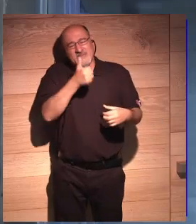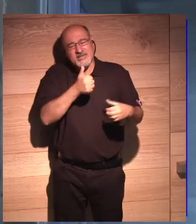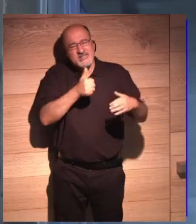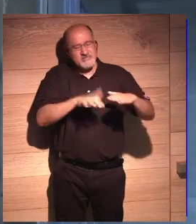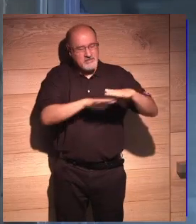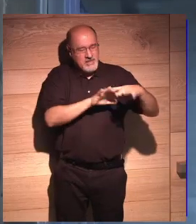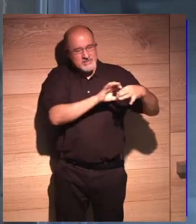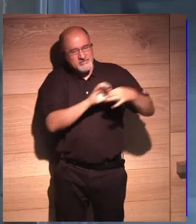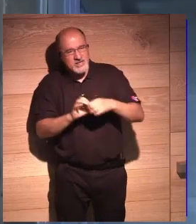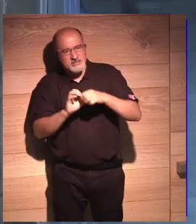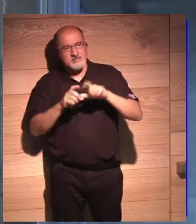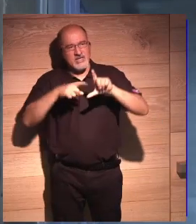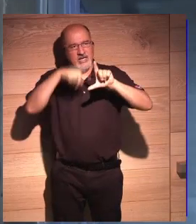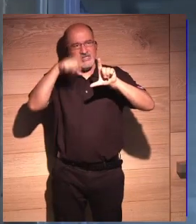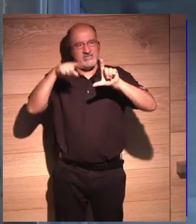else.